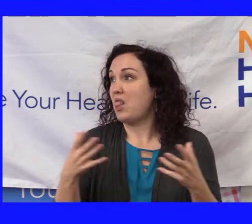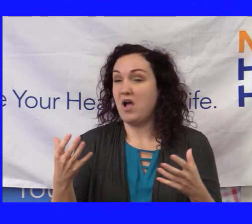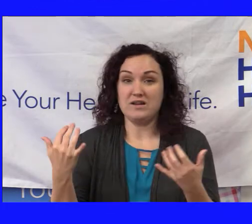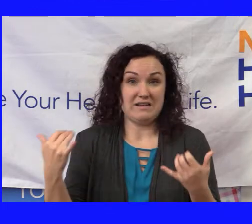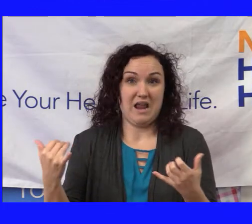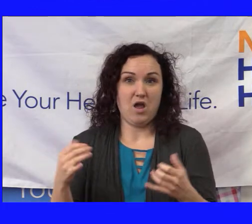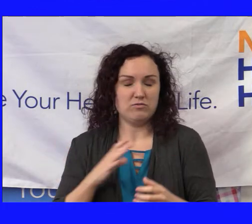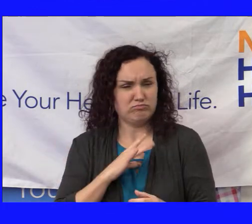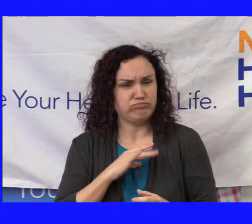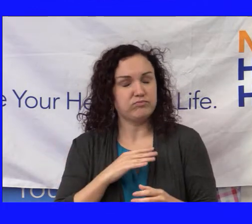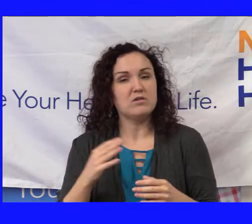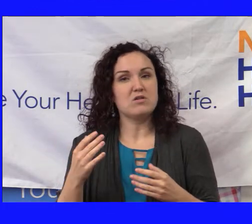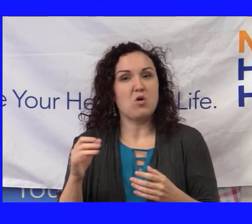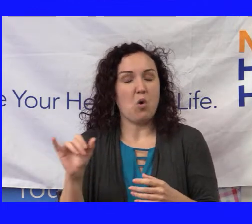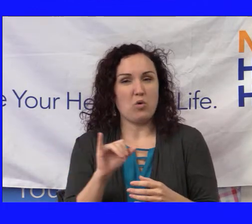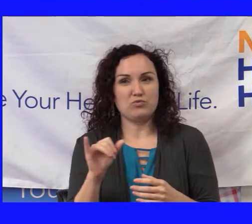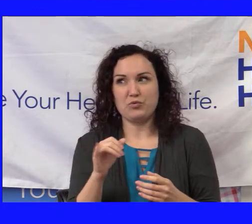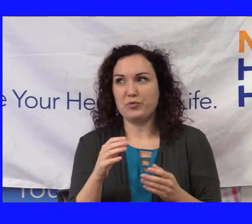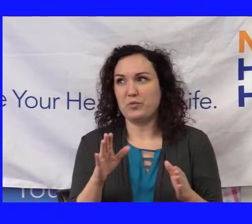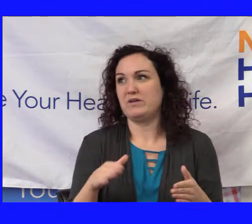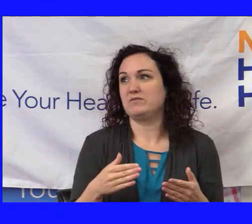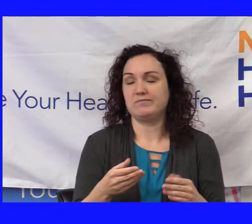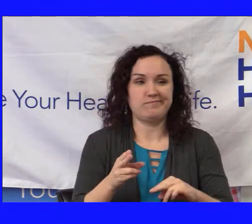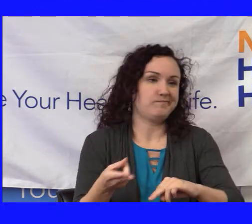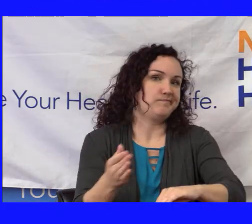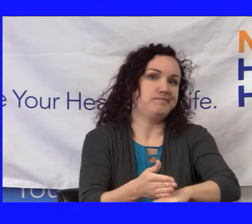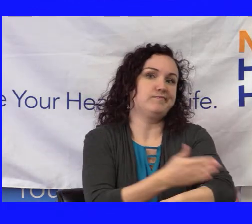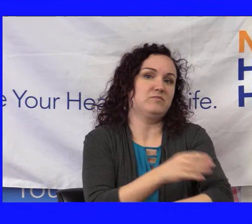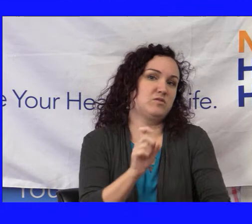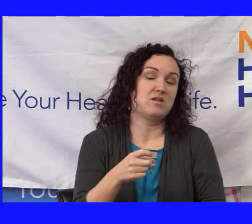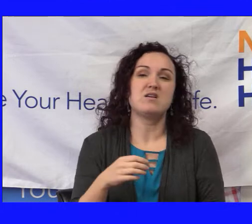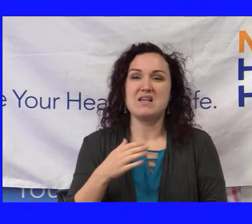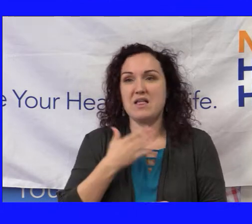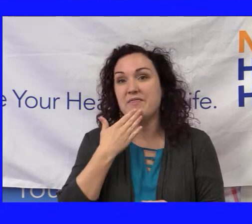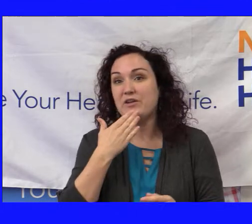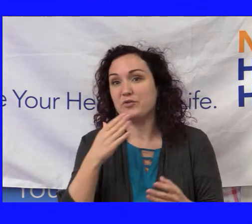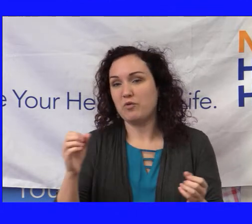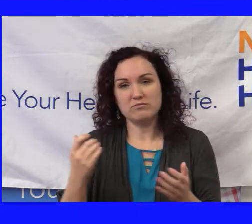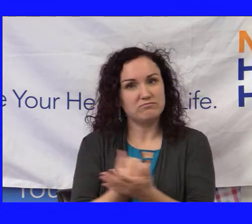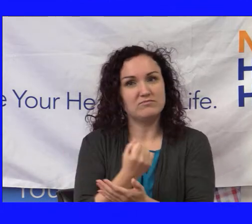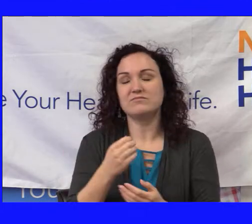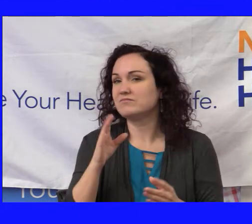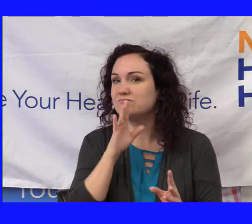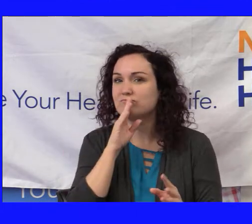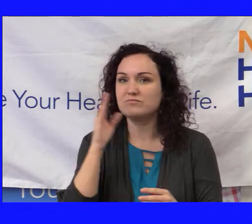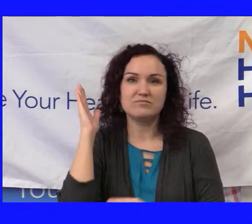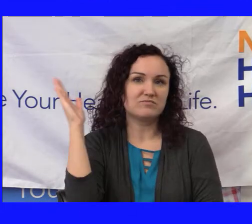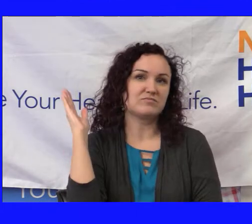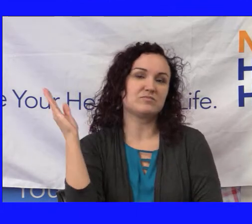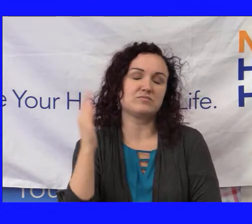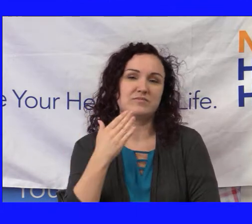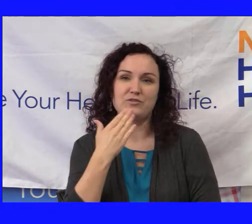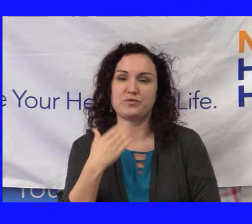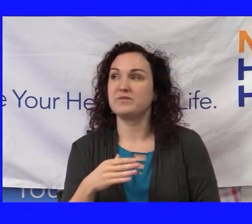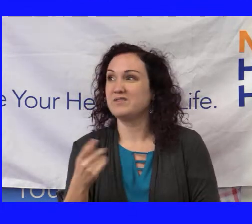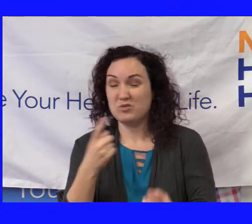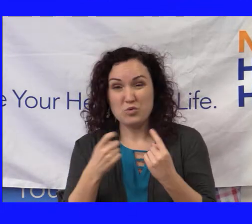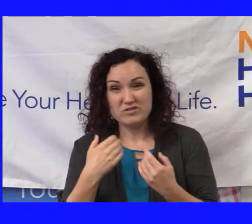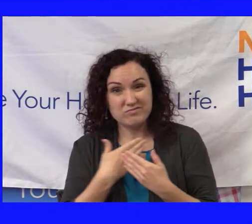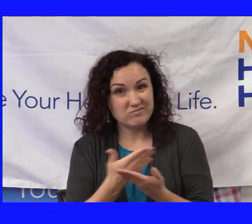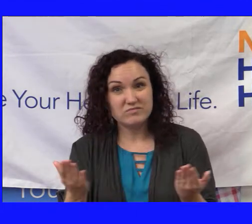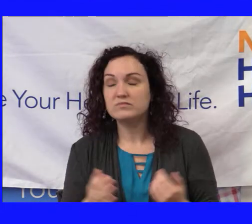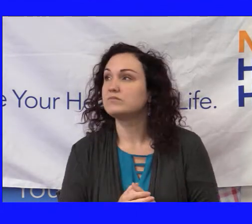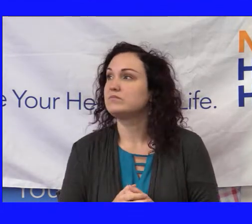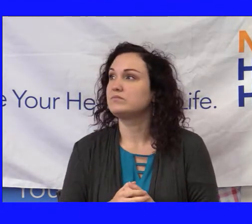Thank you for the opportunity to speak. I hope that gives you an overview, and I'll answer any questions anybody has. Thank you very much, I'd Dr. like